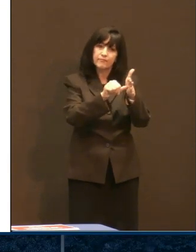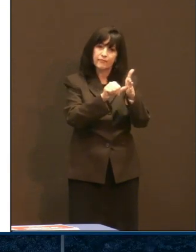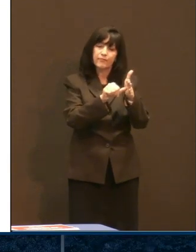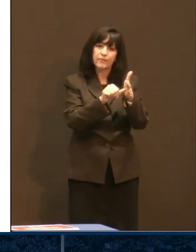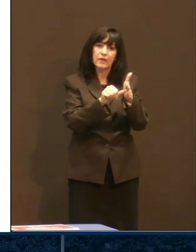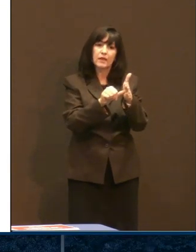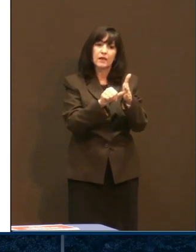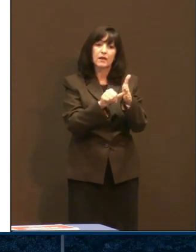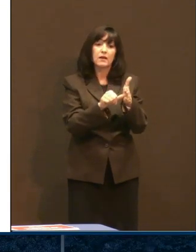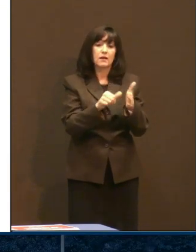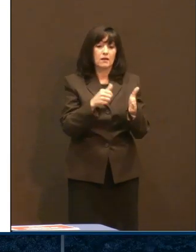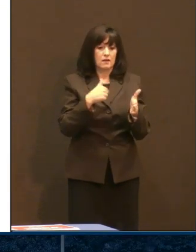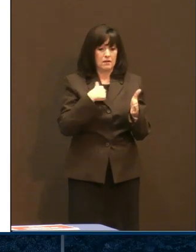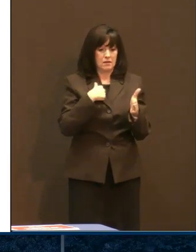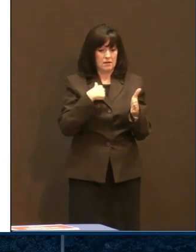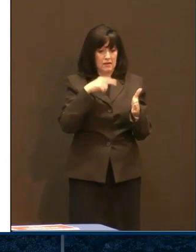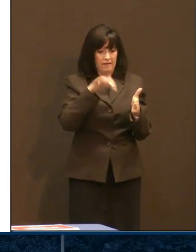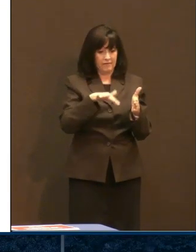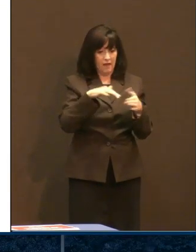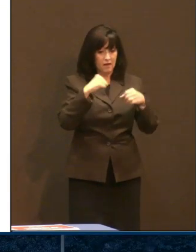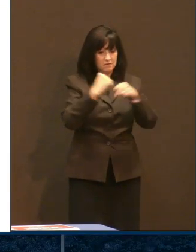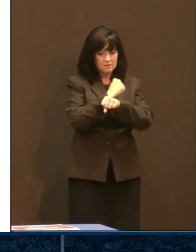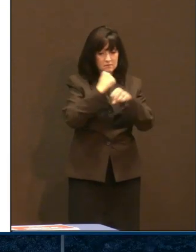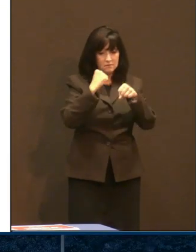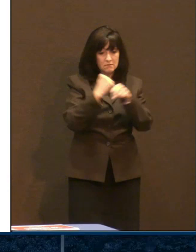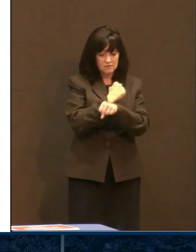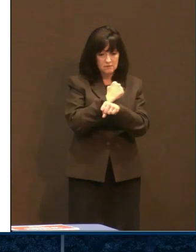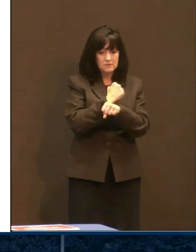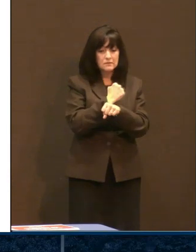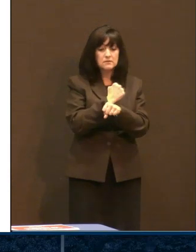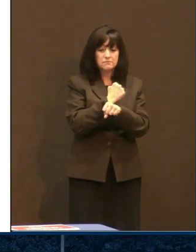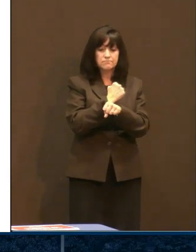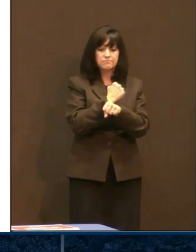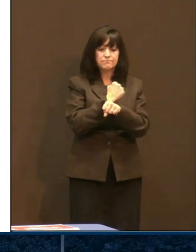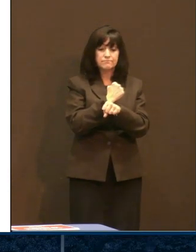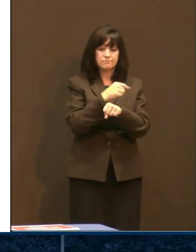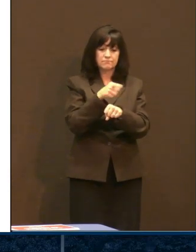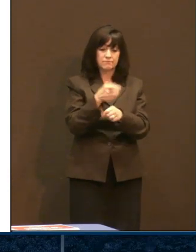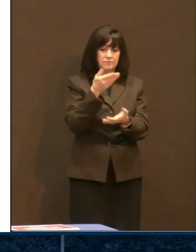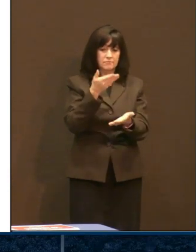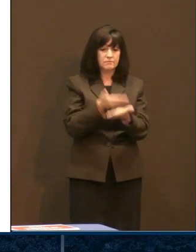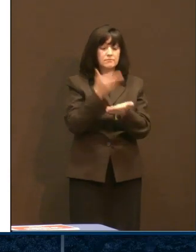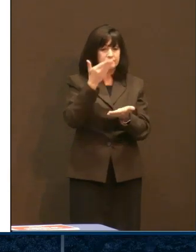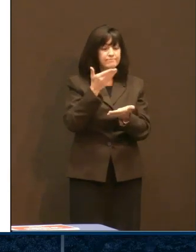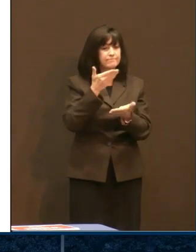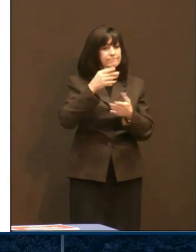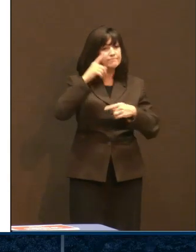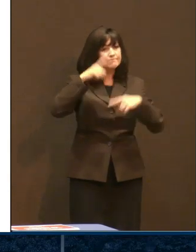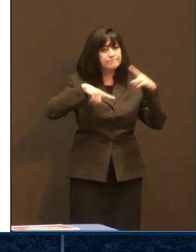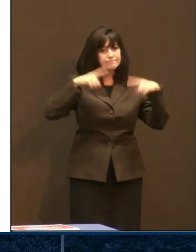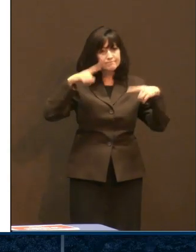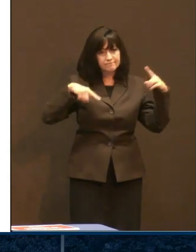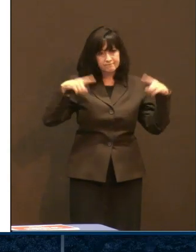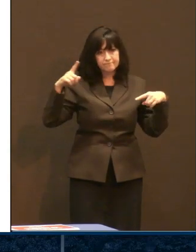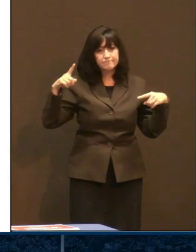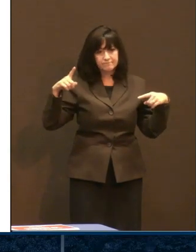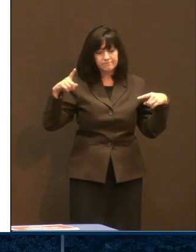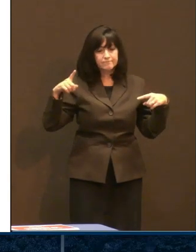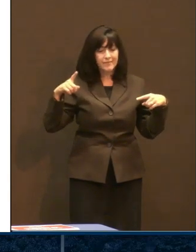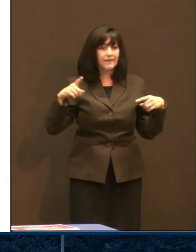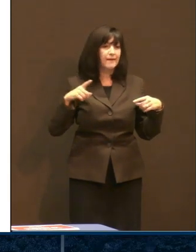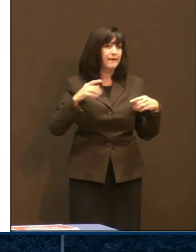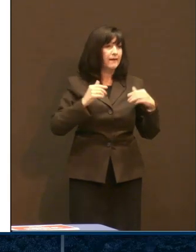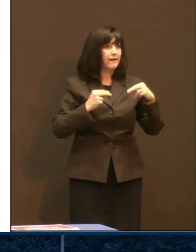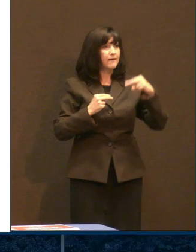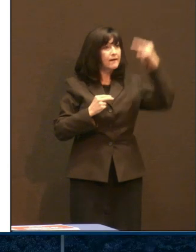just from preliminary data, it does appear that we see differences even, certainly in different counties